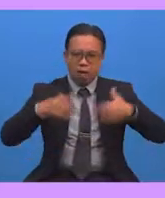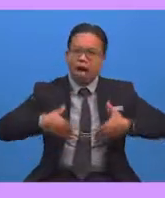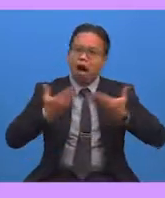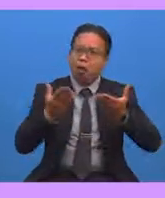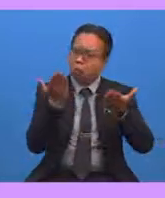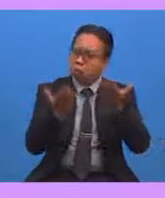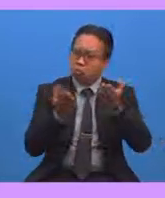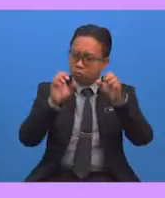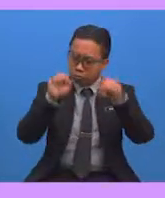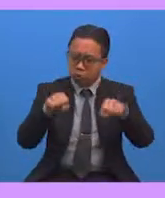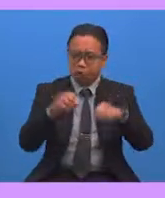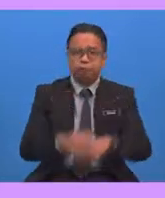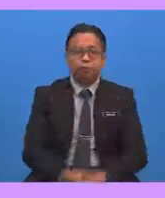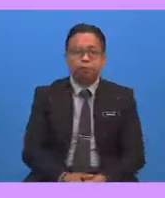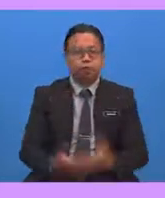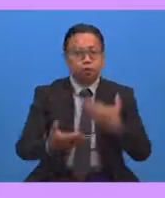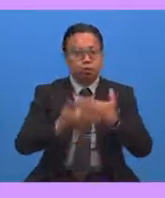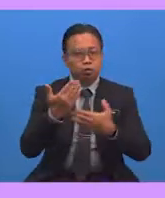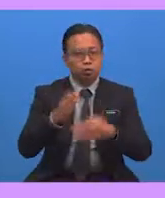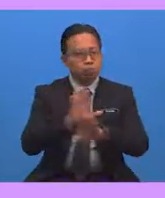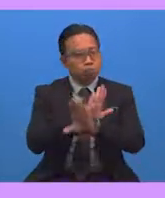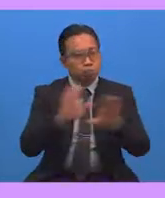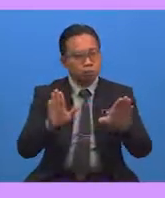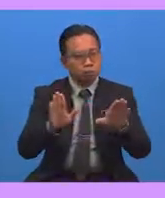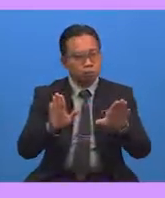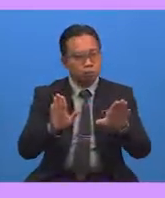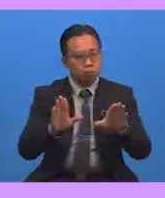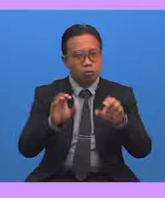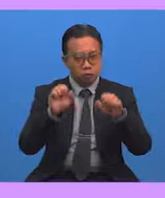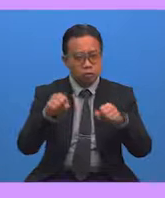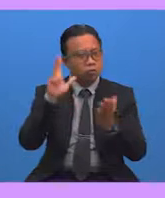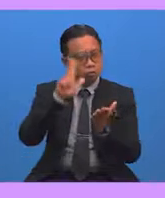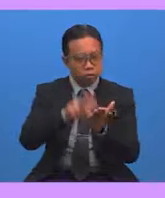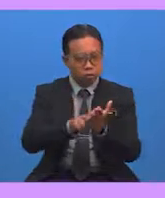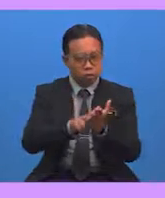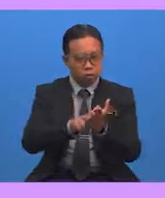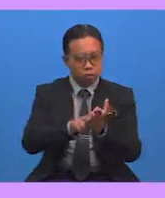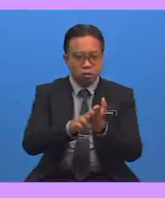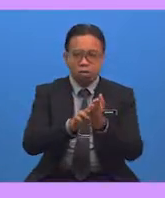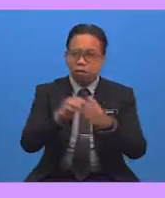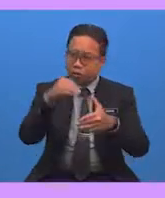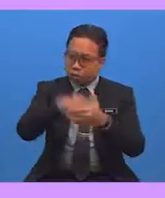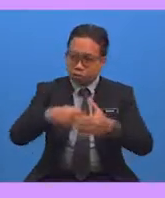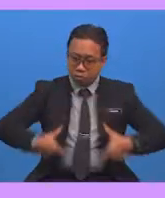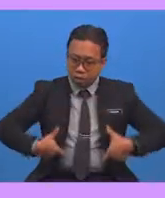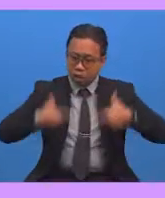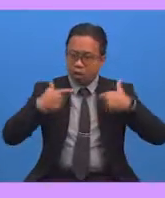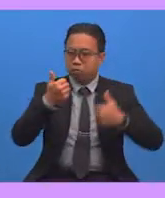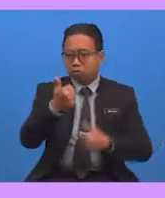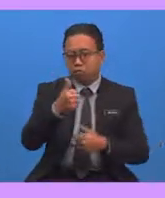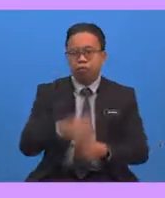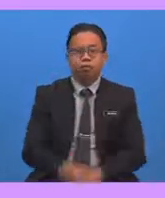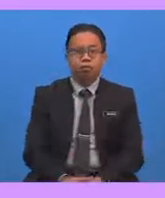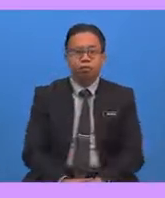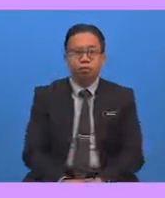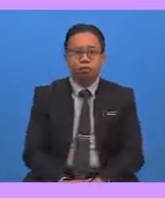possible? Easy. Nothing can guarantee success in life. Not even your good grades,